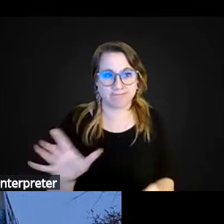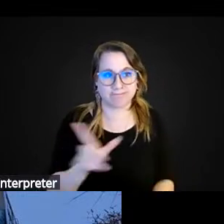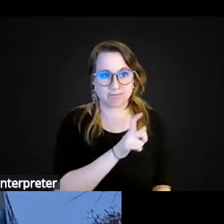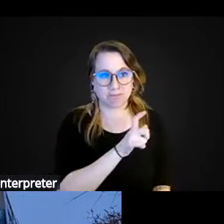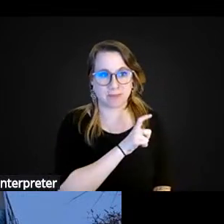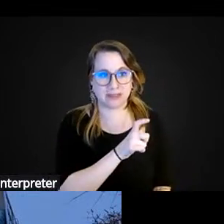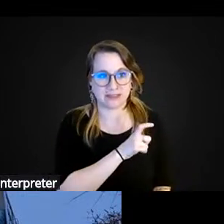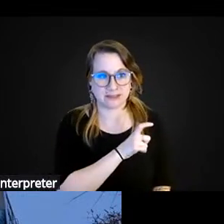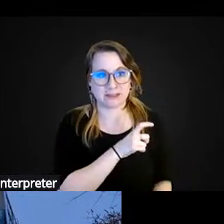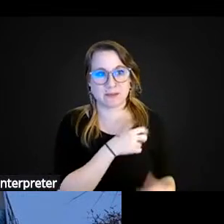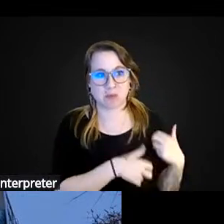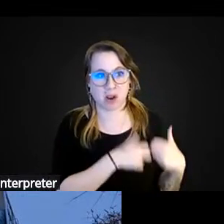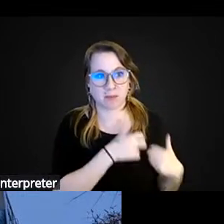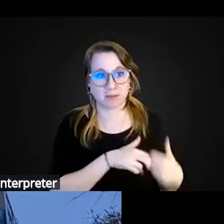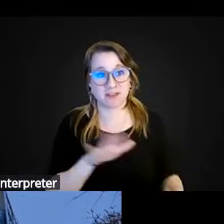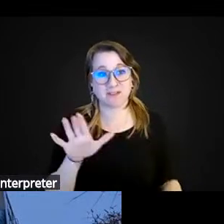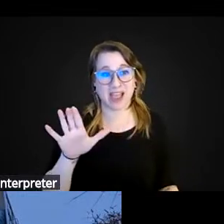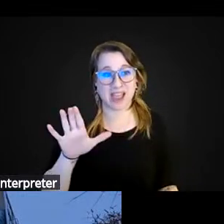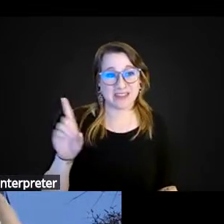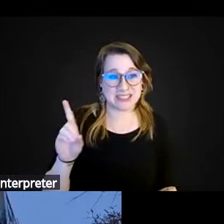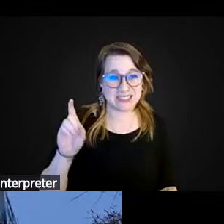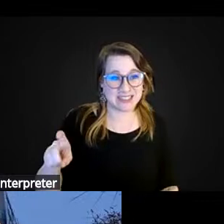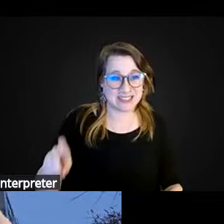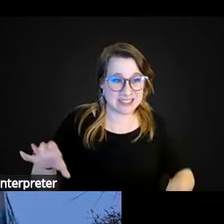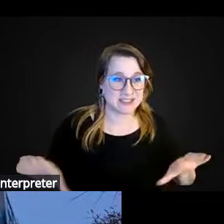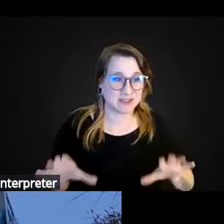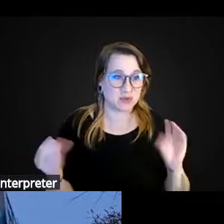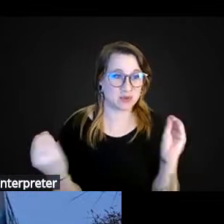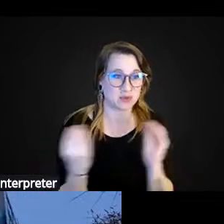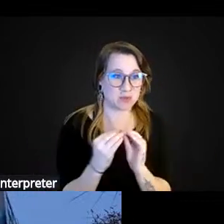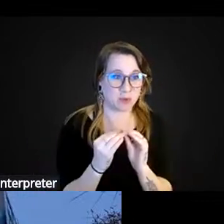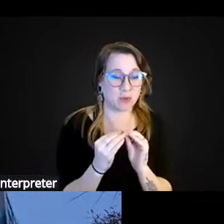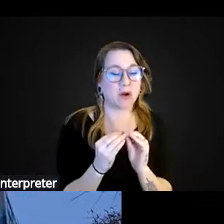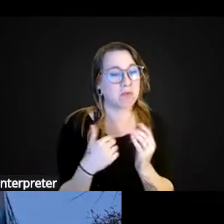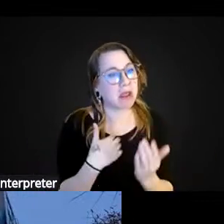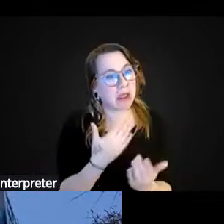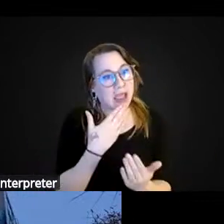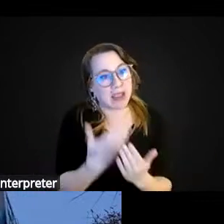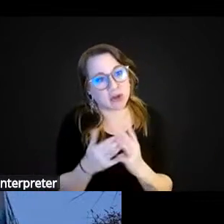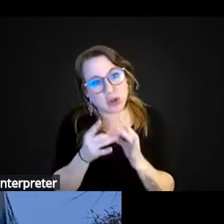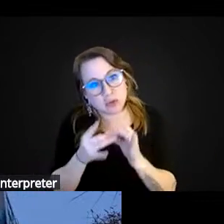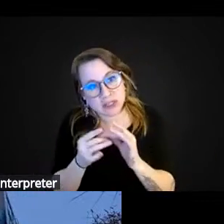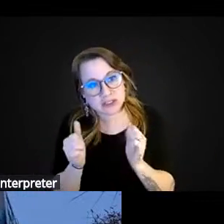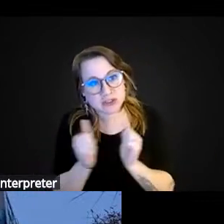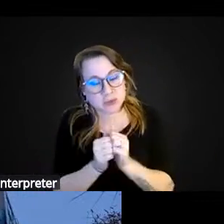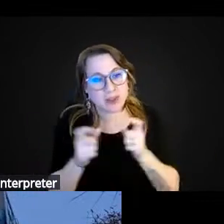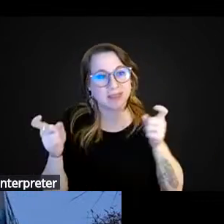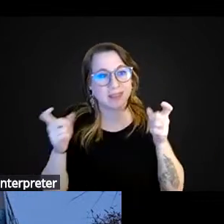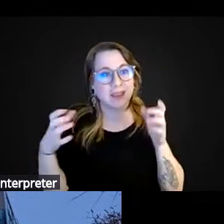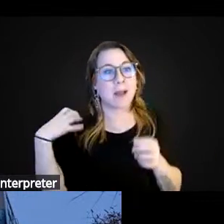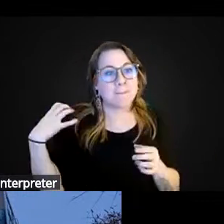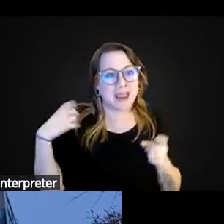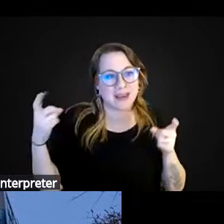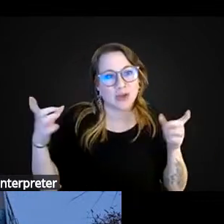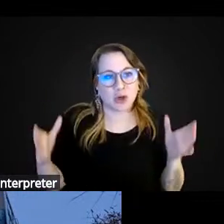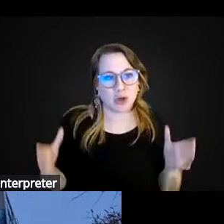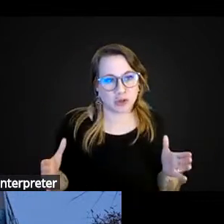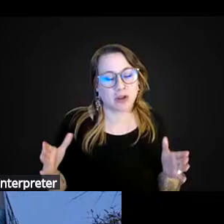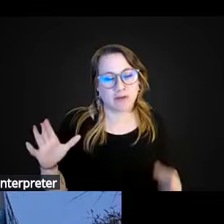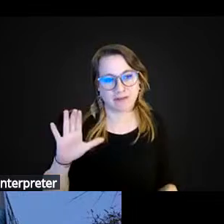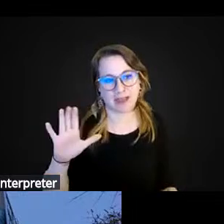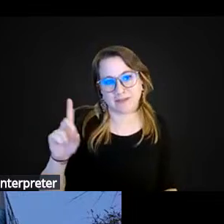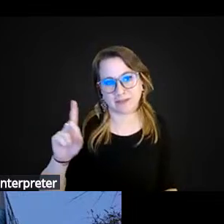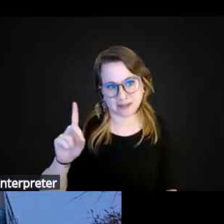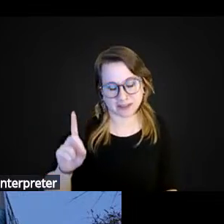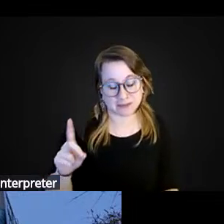problems. 5D needs to do more. But I do have a good relationship with the commander of 5D.